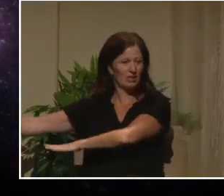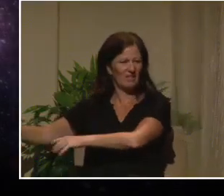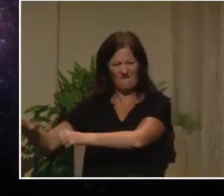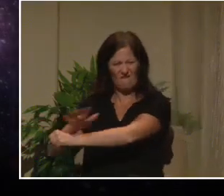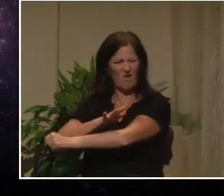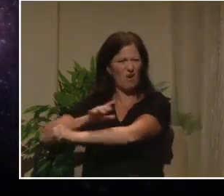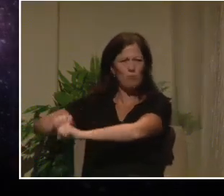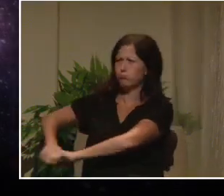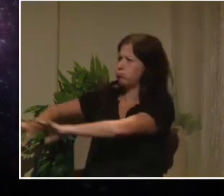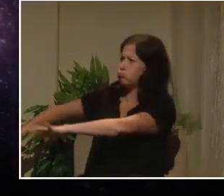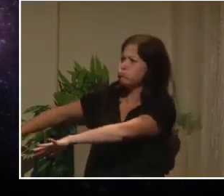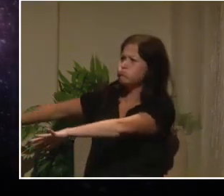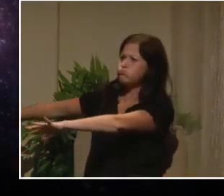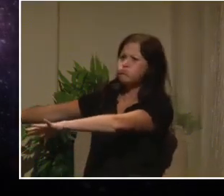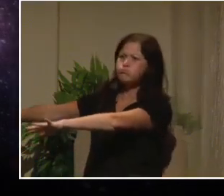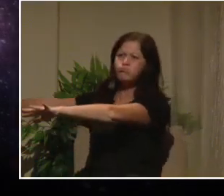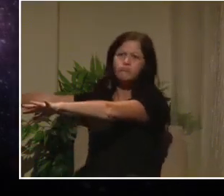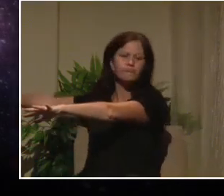significance of that?